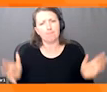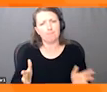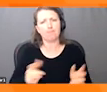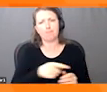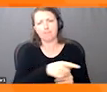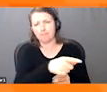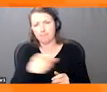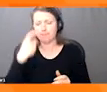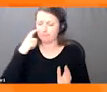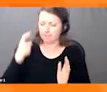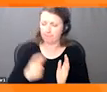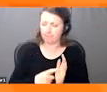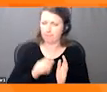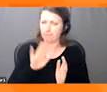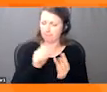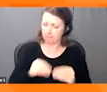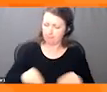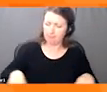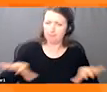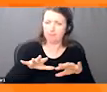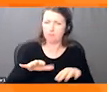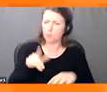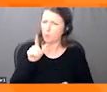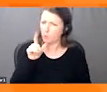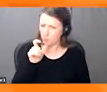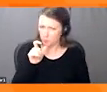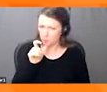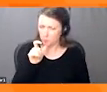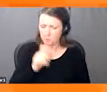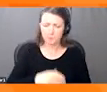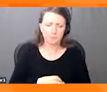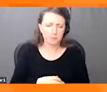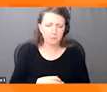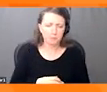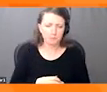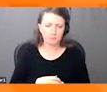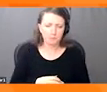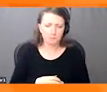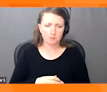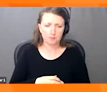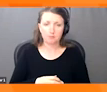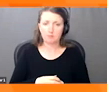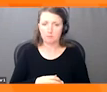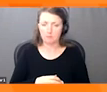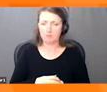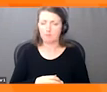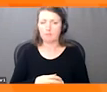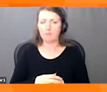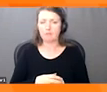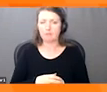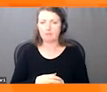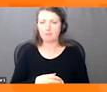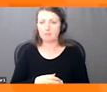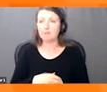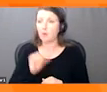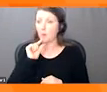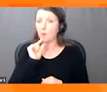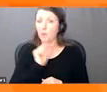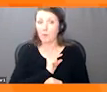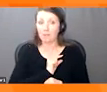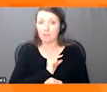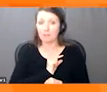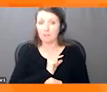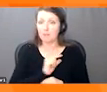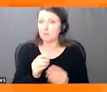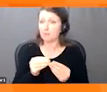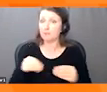occupy today and every day. As we gather for today's event, we are reminded that Guelph is